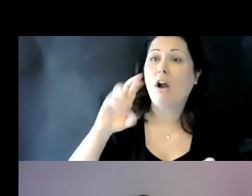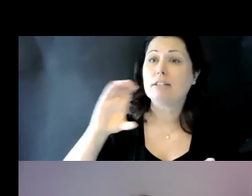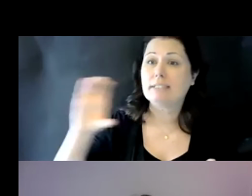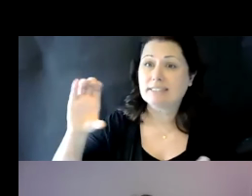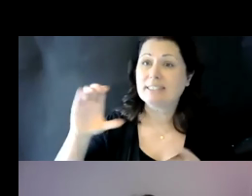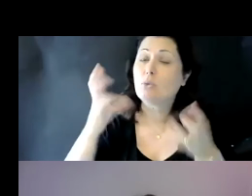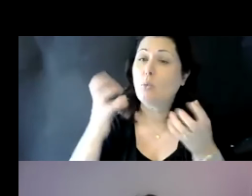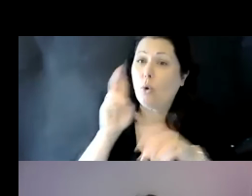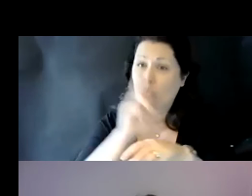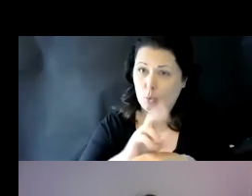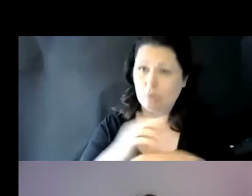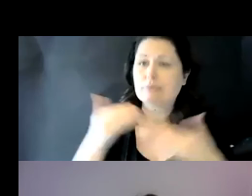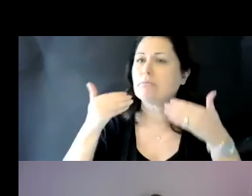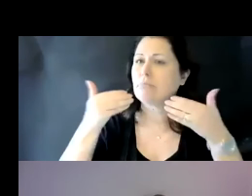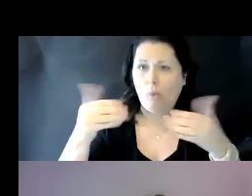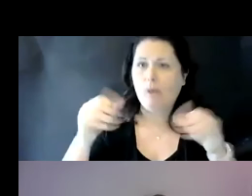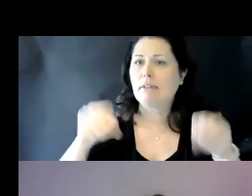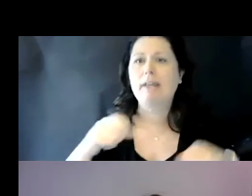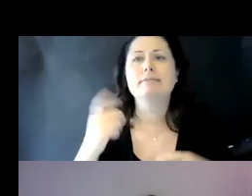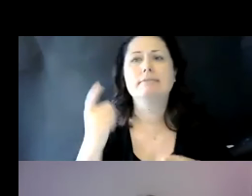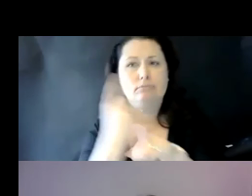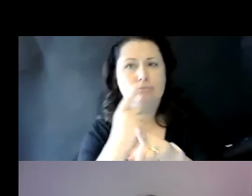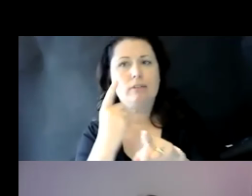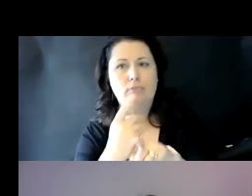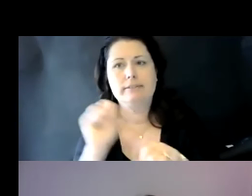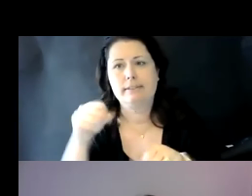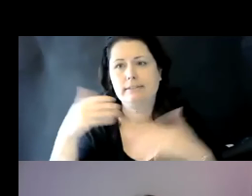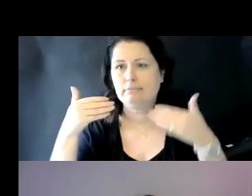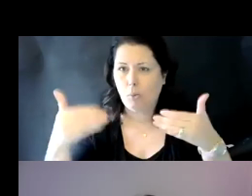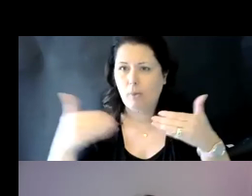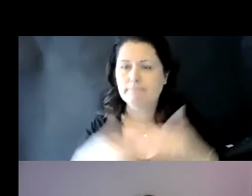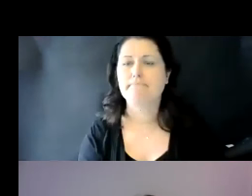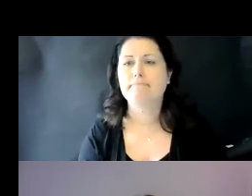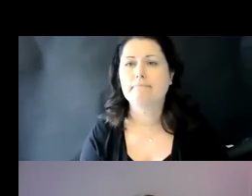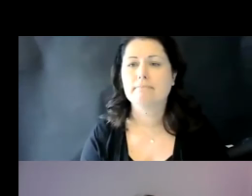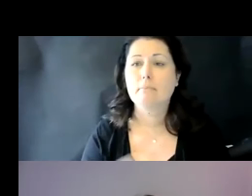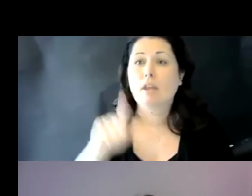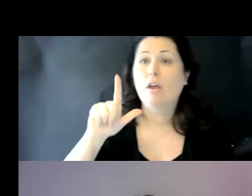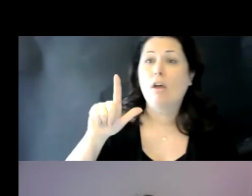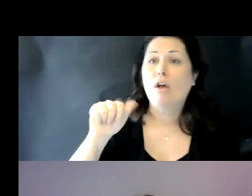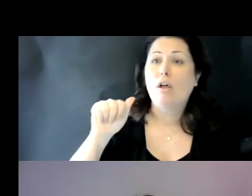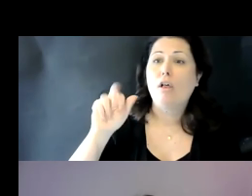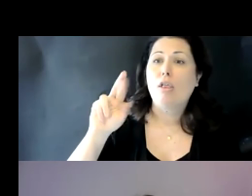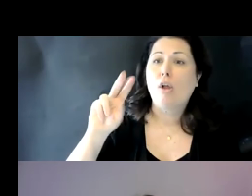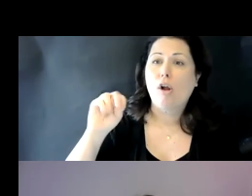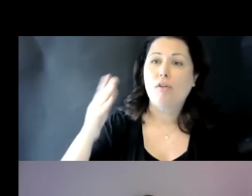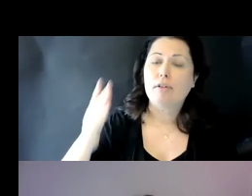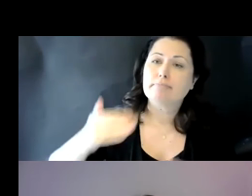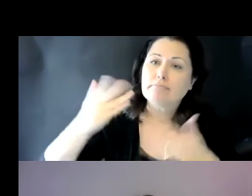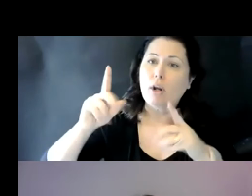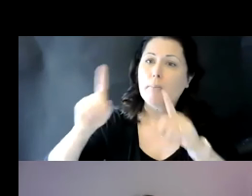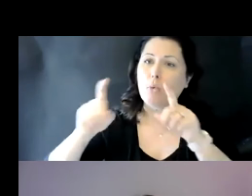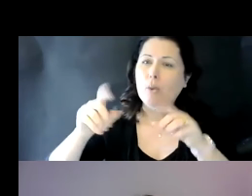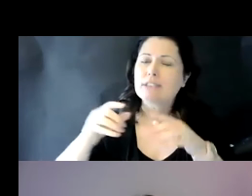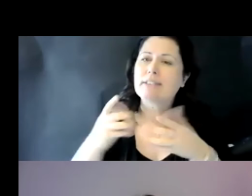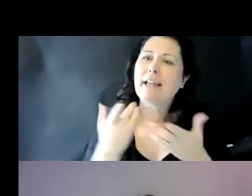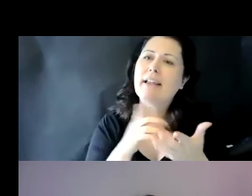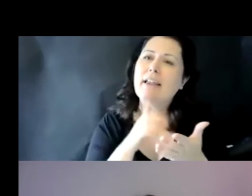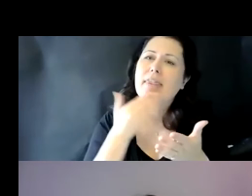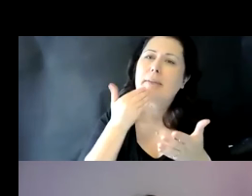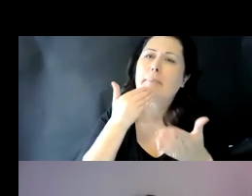right? Yeah. Then, yeah, absolutely. And Lauren raised a question about the ideal intervals. I think you mentioned